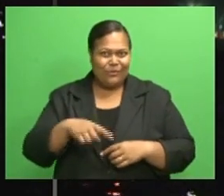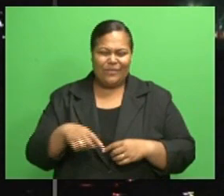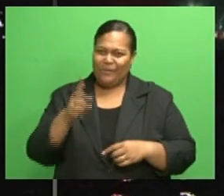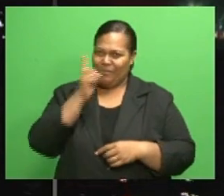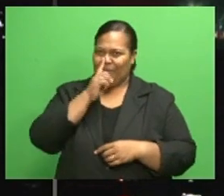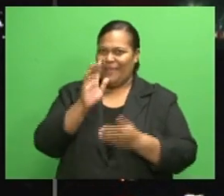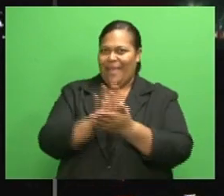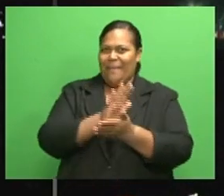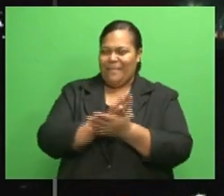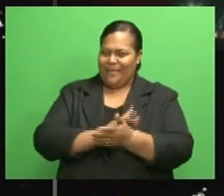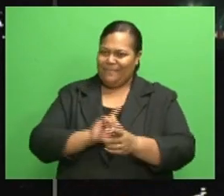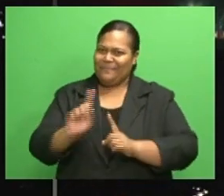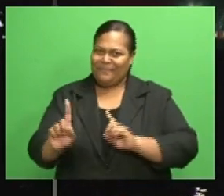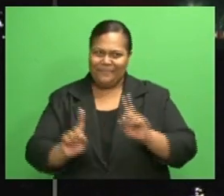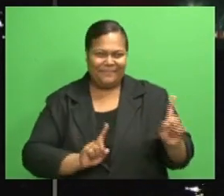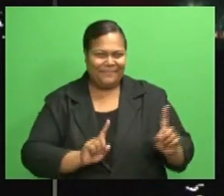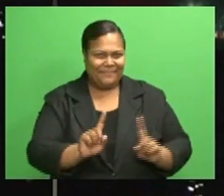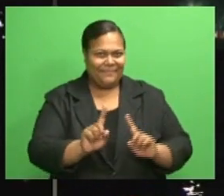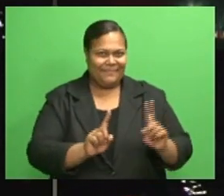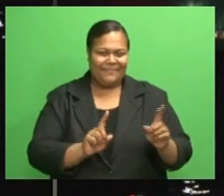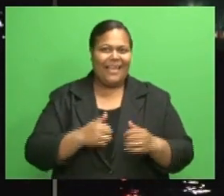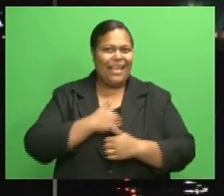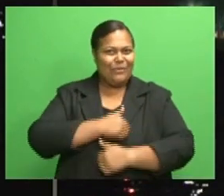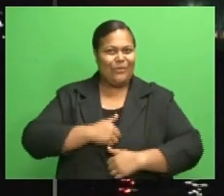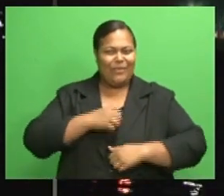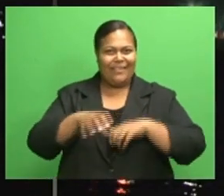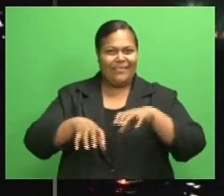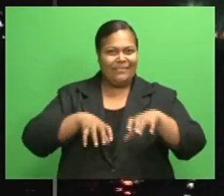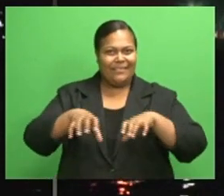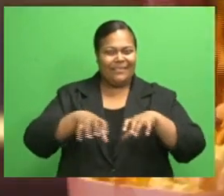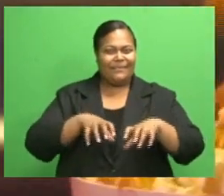enjoying certain activities. Sanyanin Boiler reports.